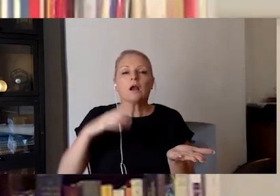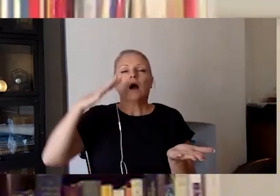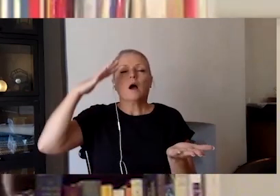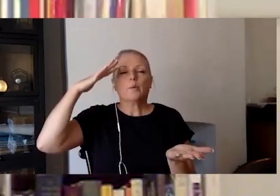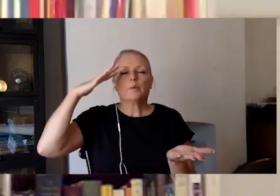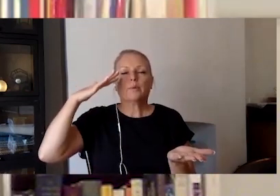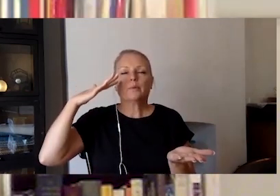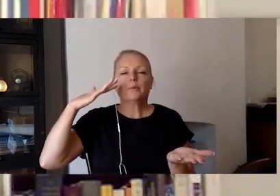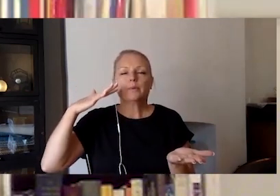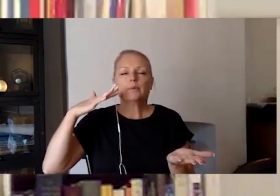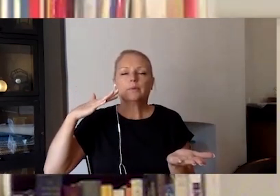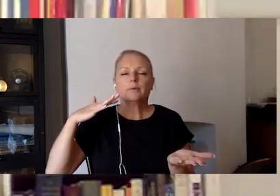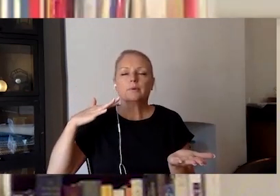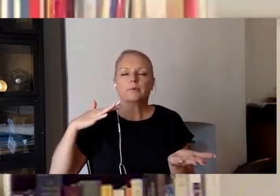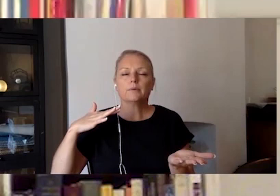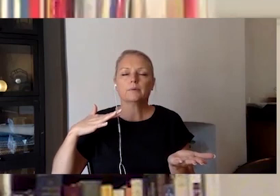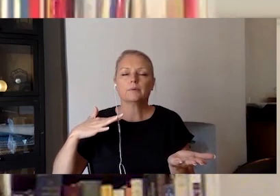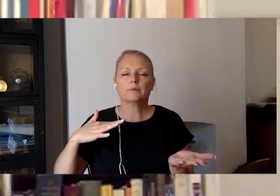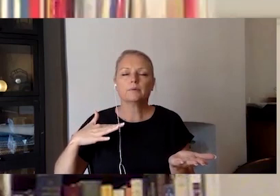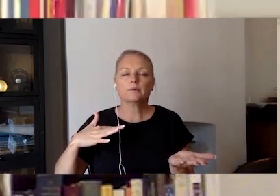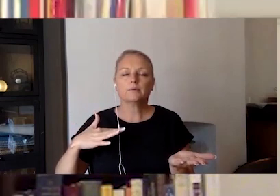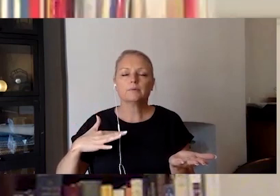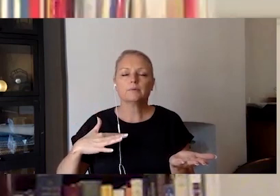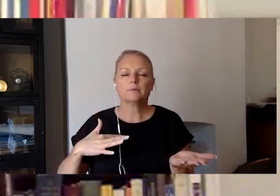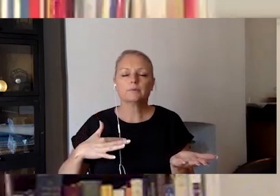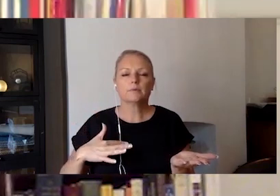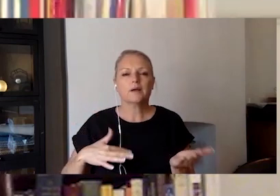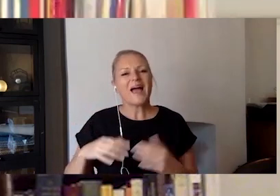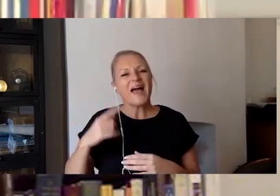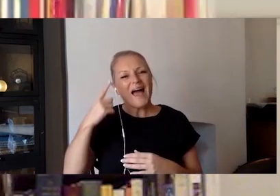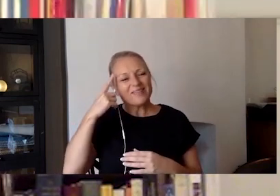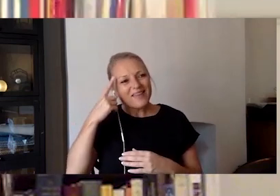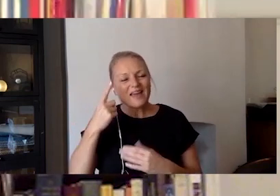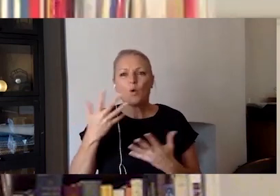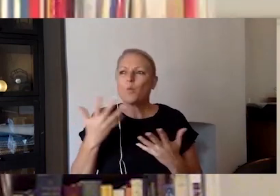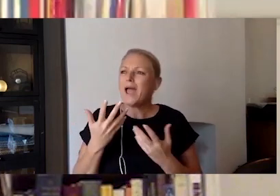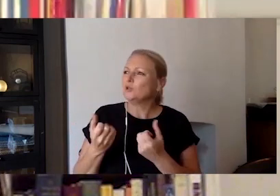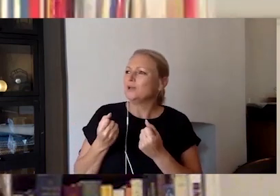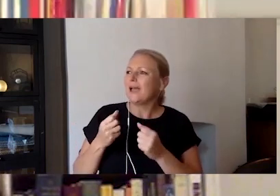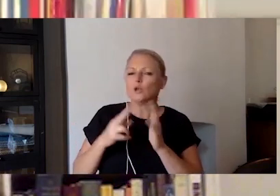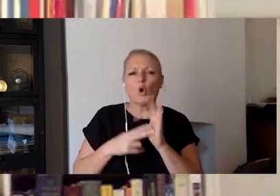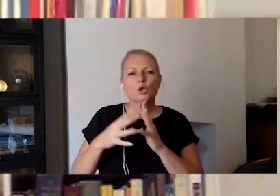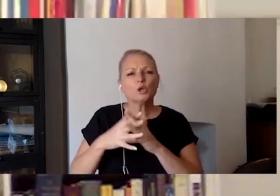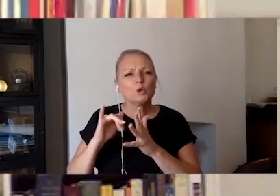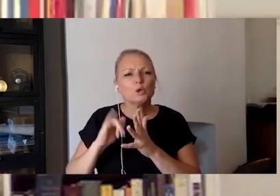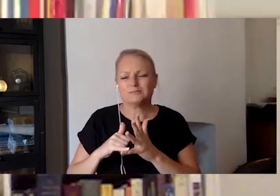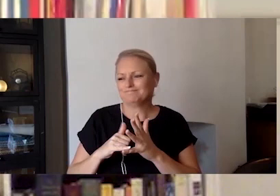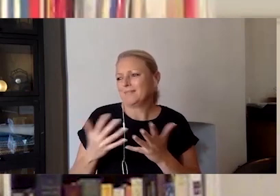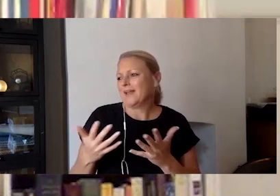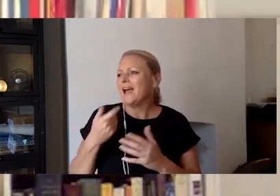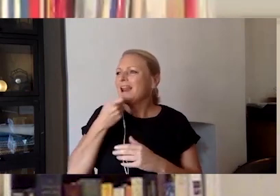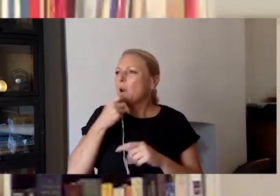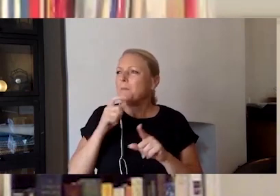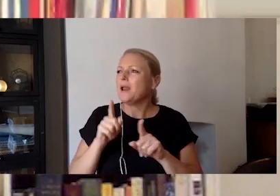now. And also think carefully about your news sources. So sometimes in a bid to reduce our uncertainty,